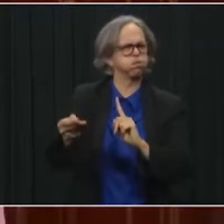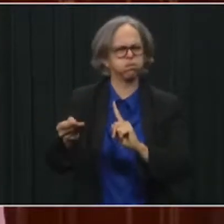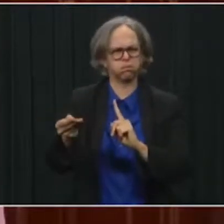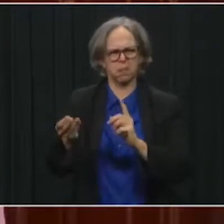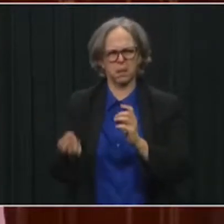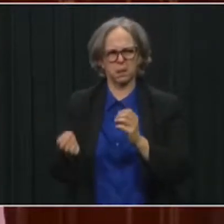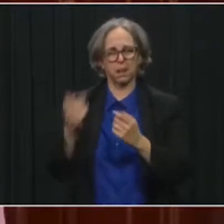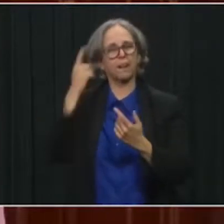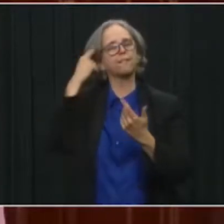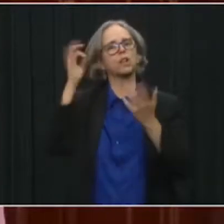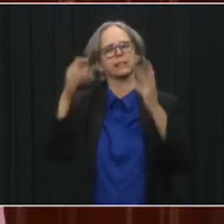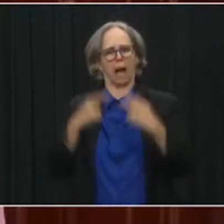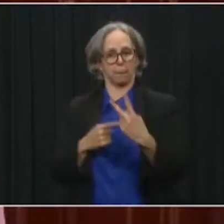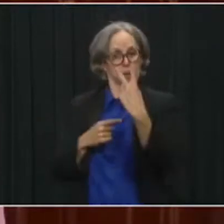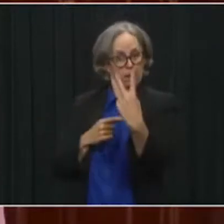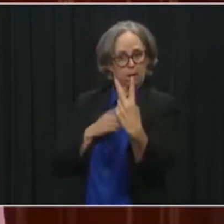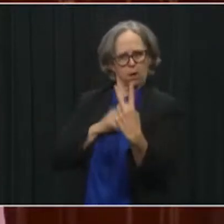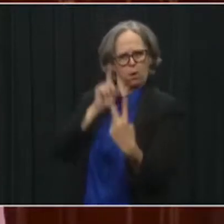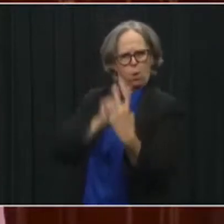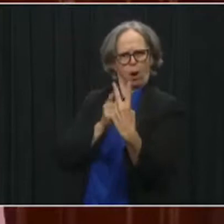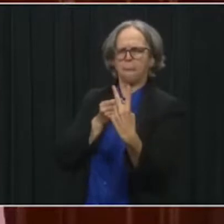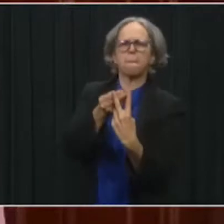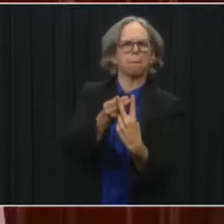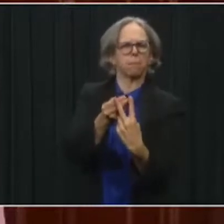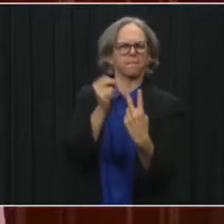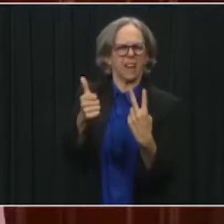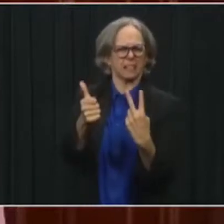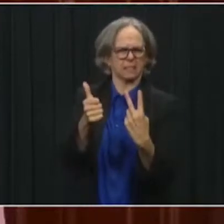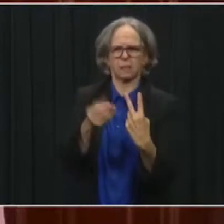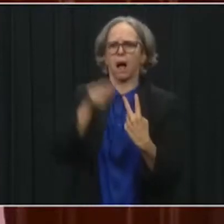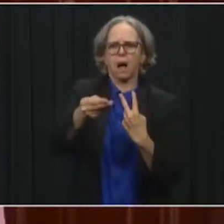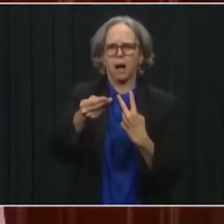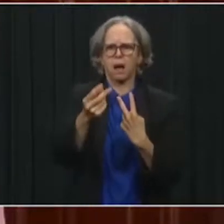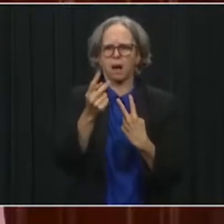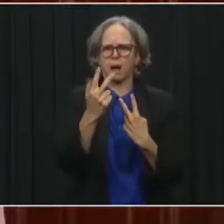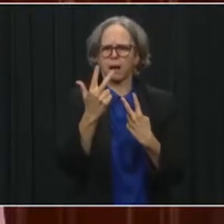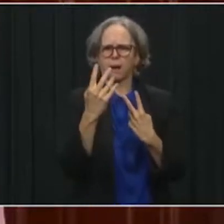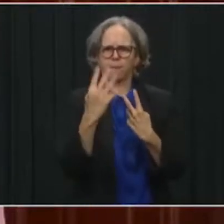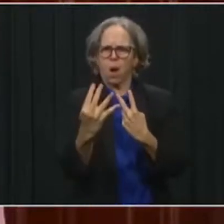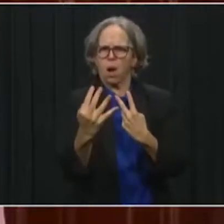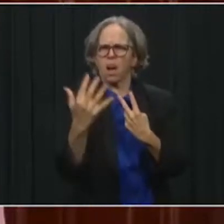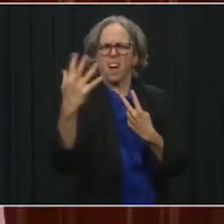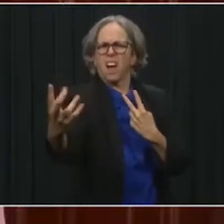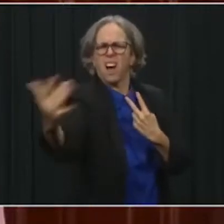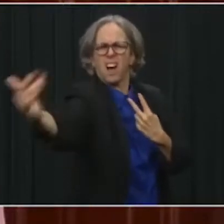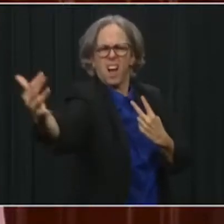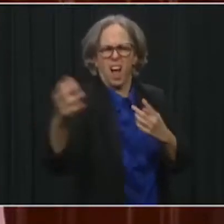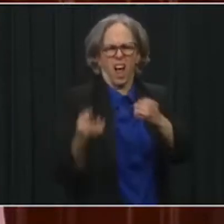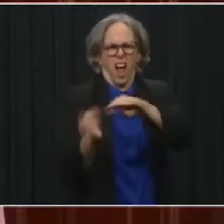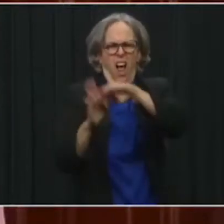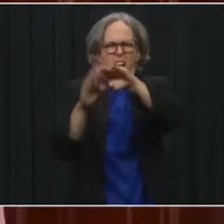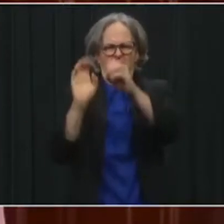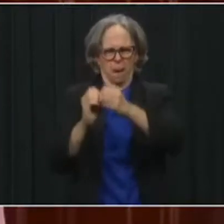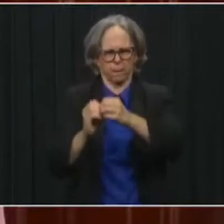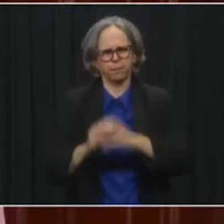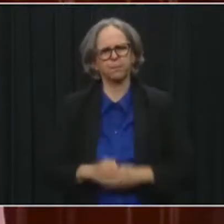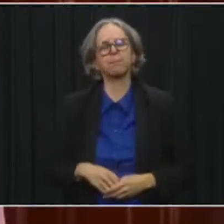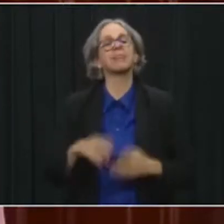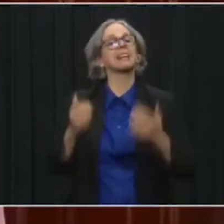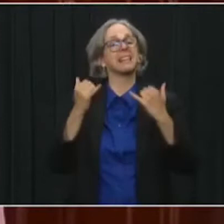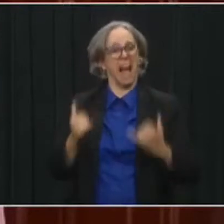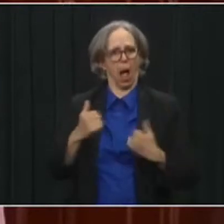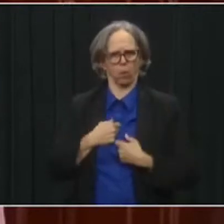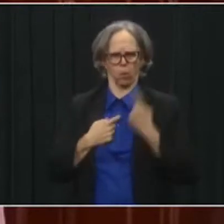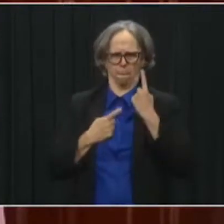variant might cause an infected person to go on to infect 5 to 8 other people. Another way